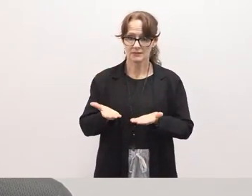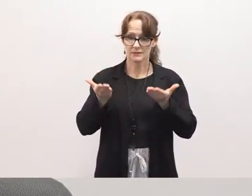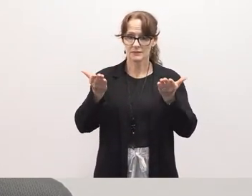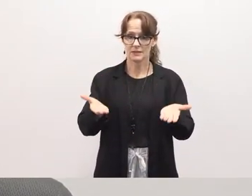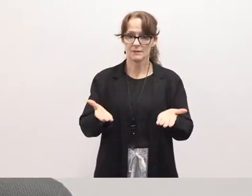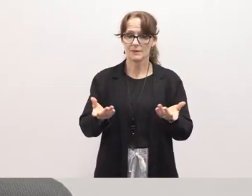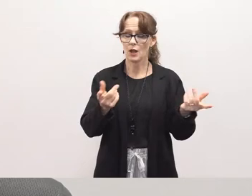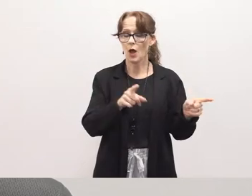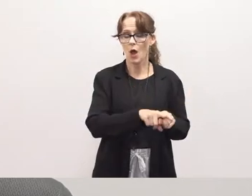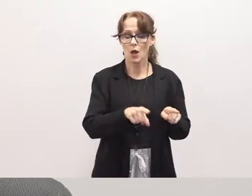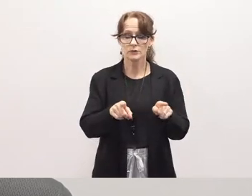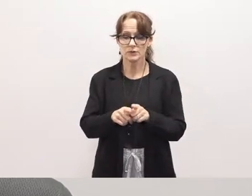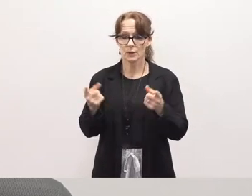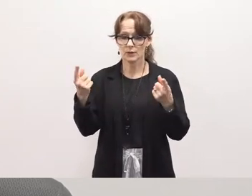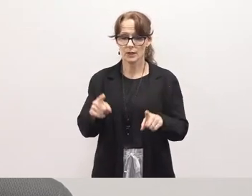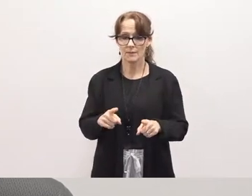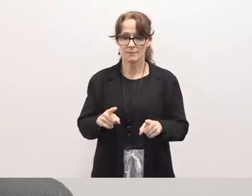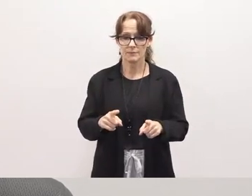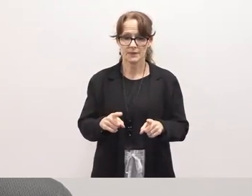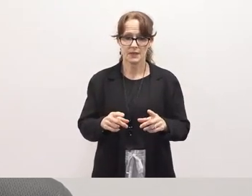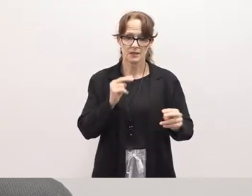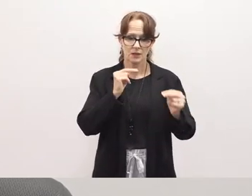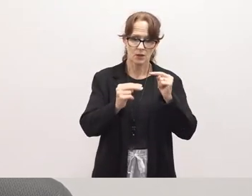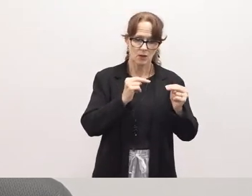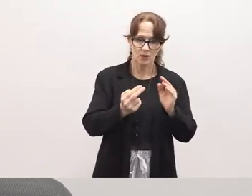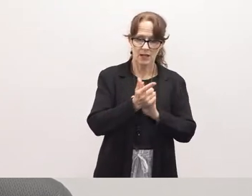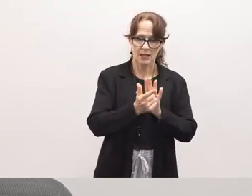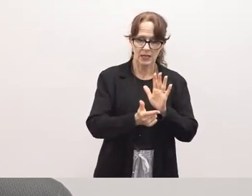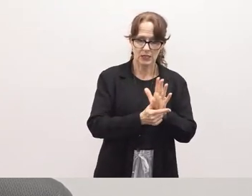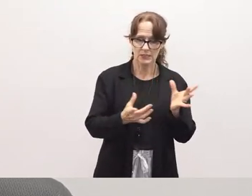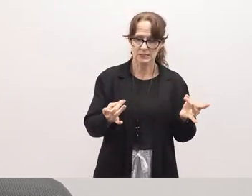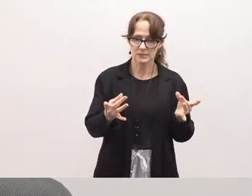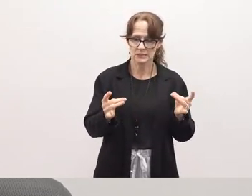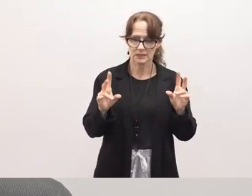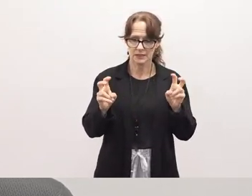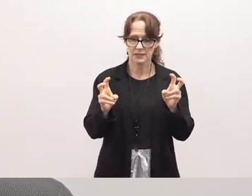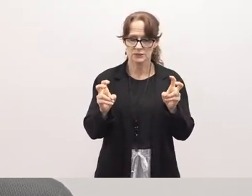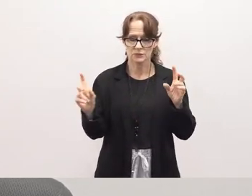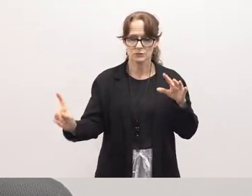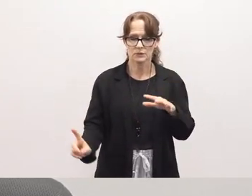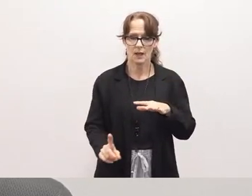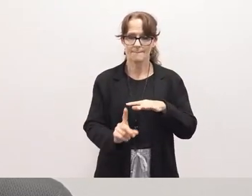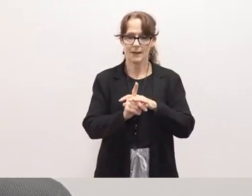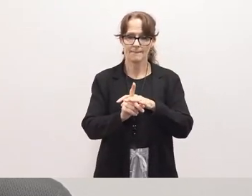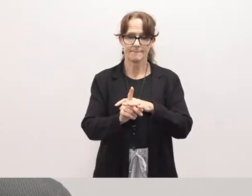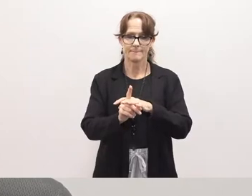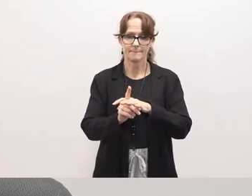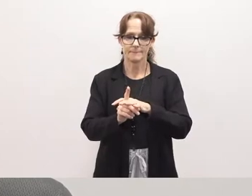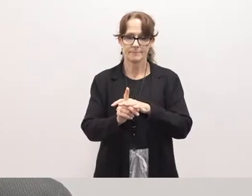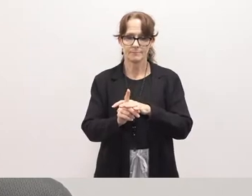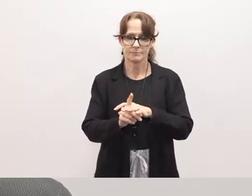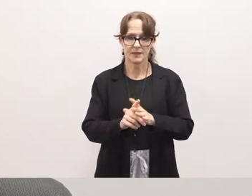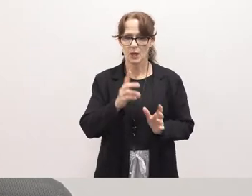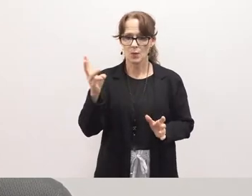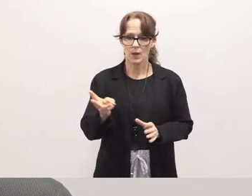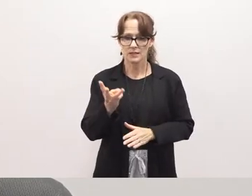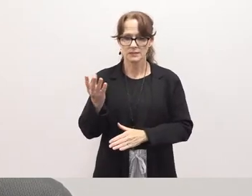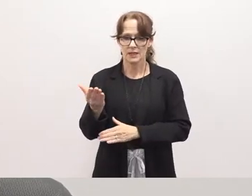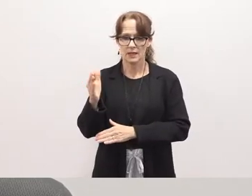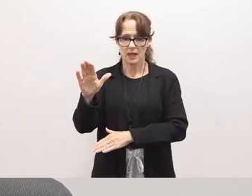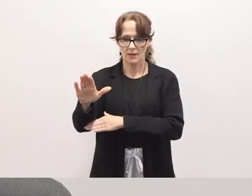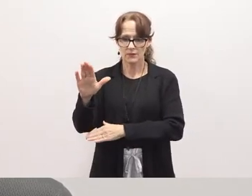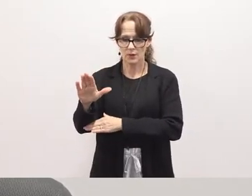happen with litigation and certain issues come up, that they come up on Wednesday afternoon, Thursday,